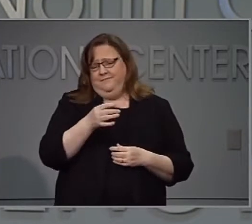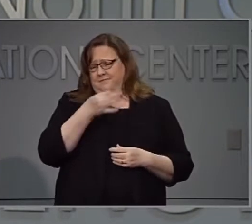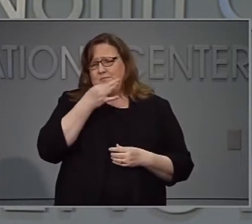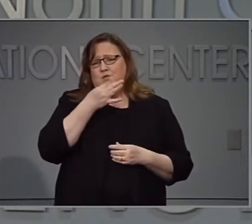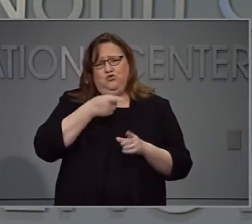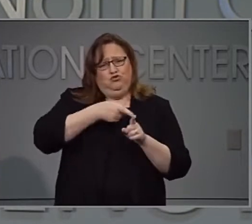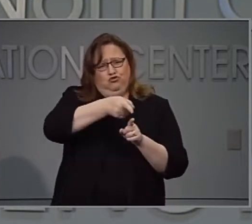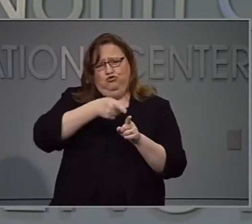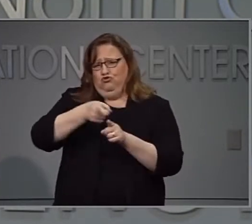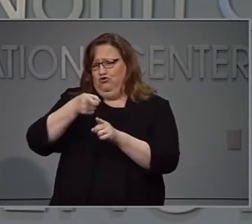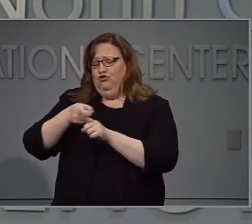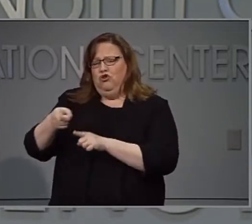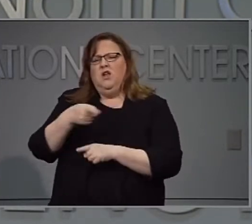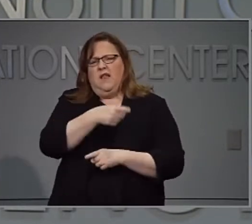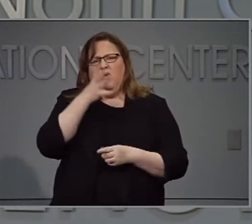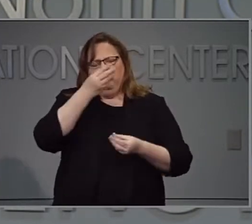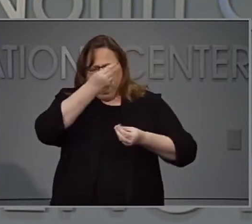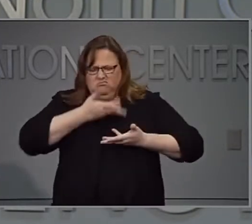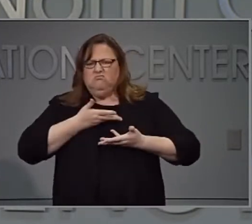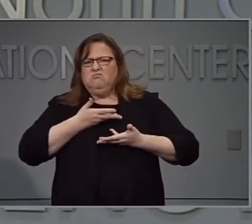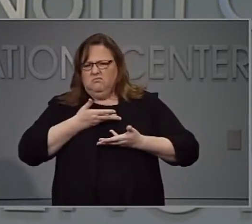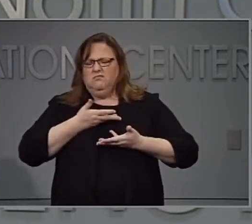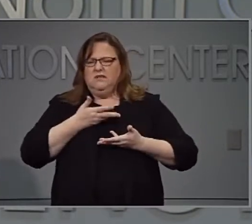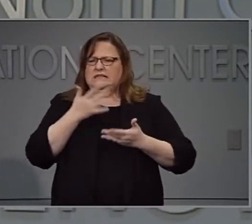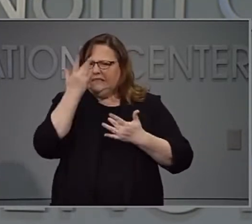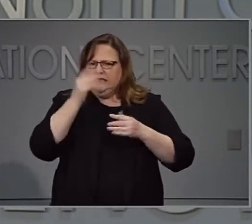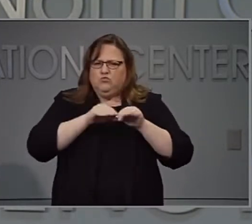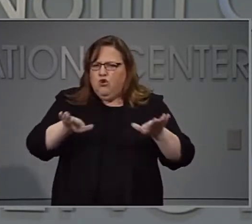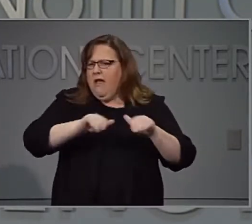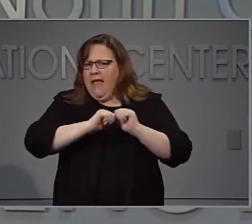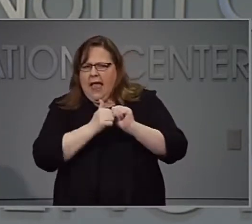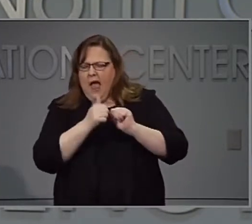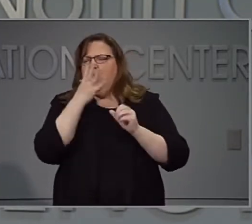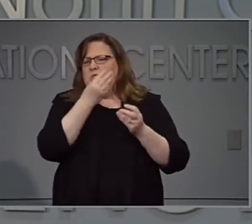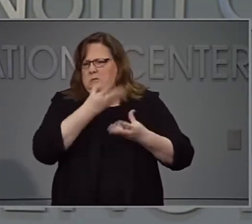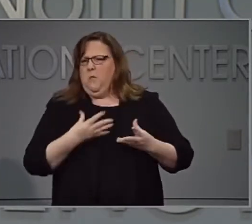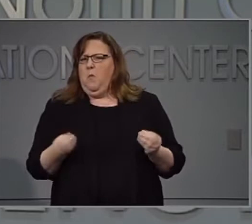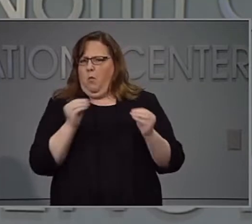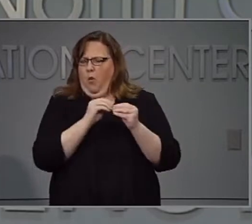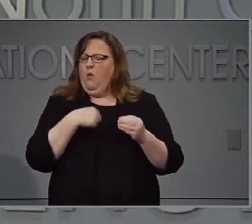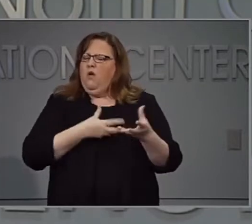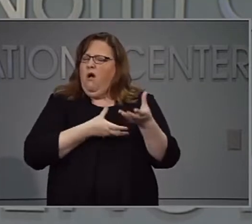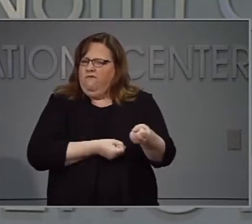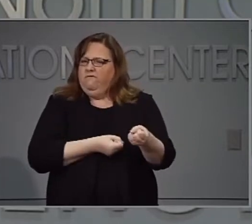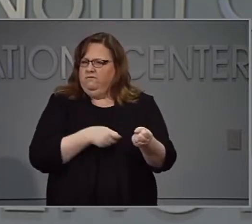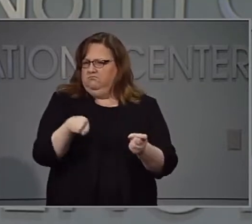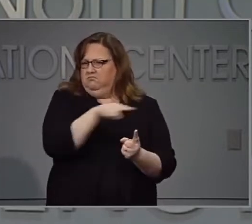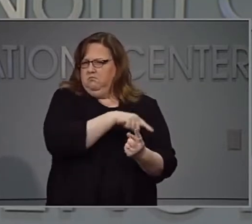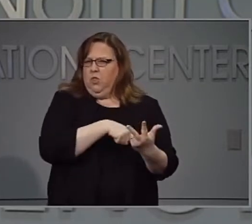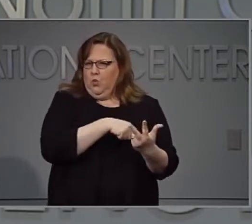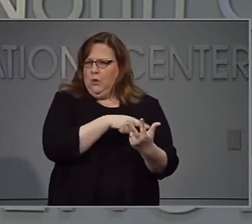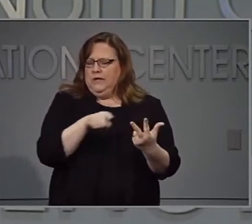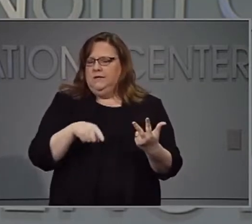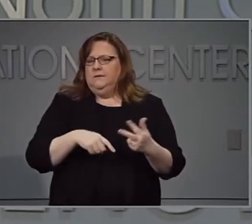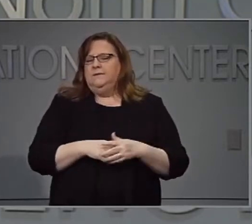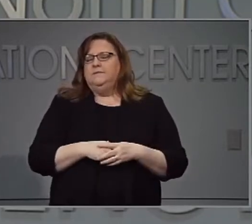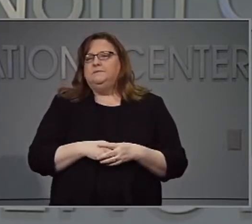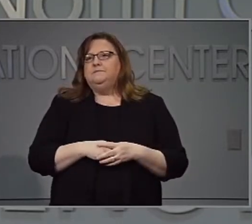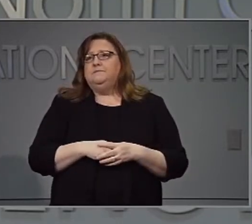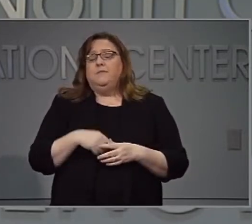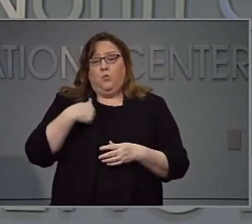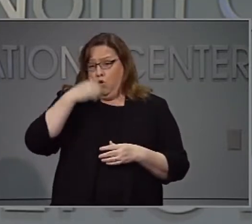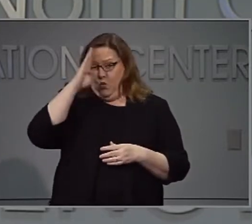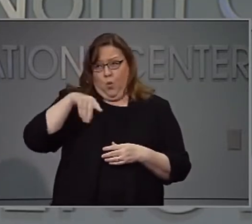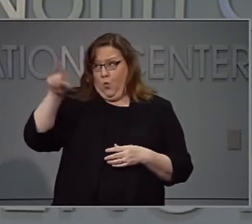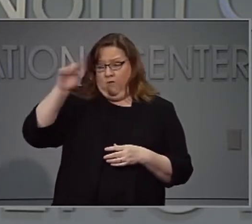spreads. We still know that more help is needed from the federal government on